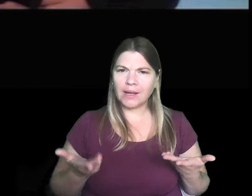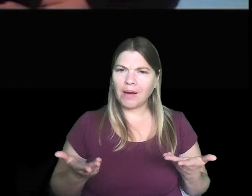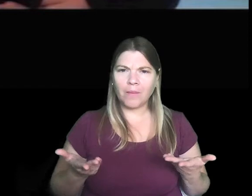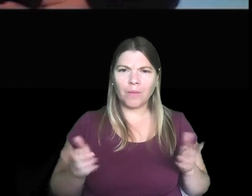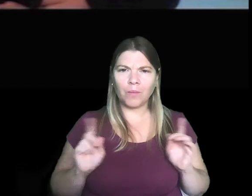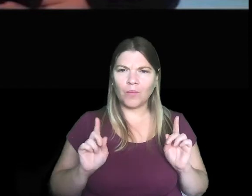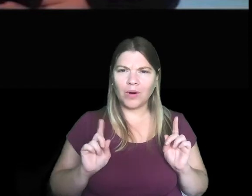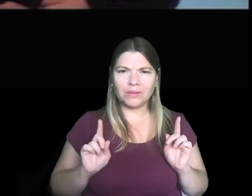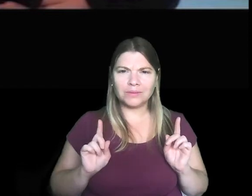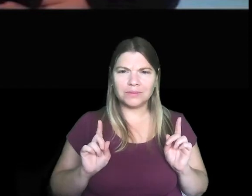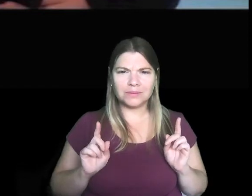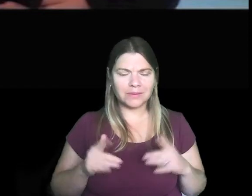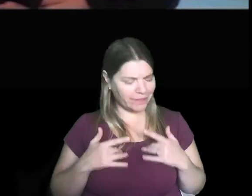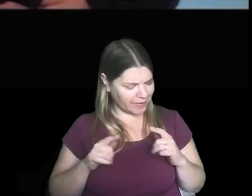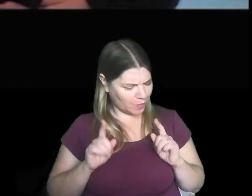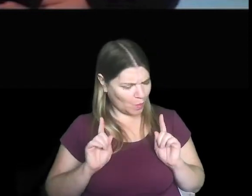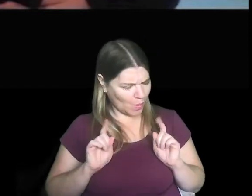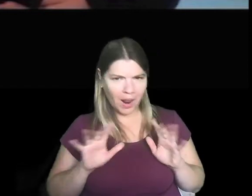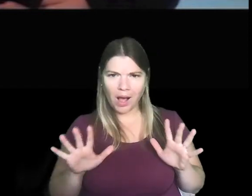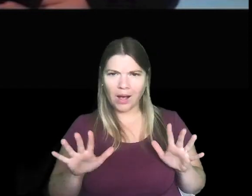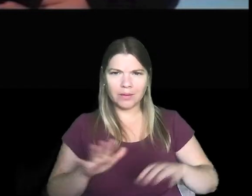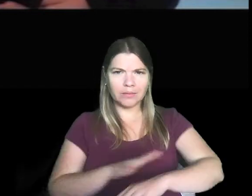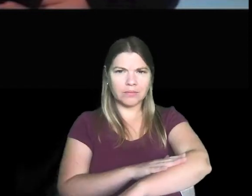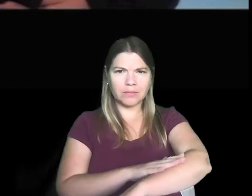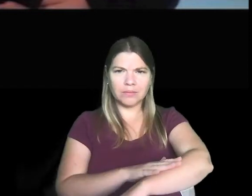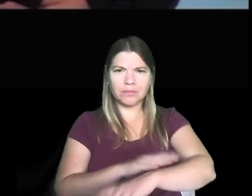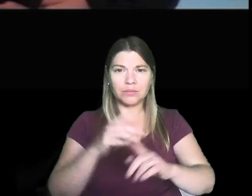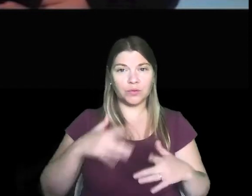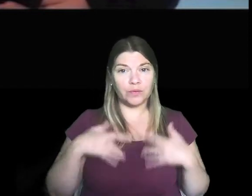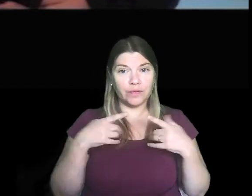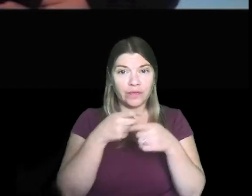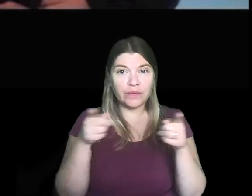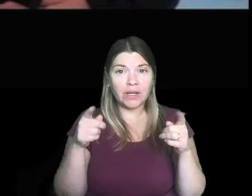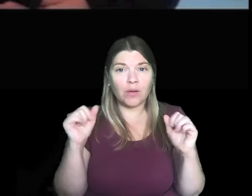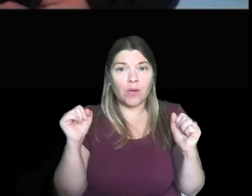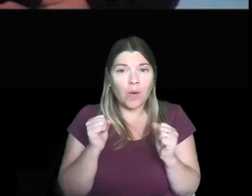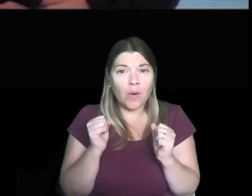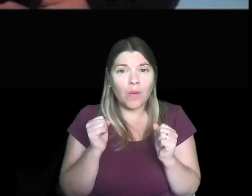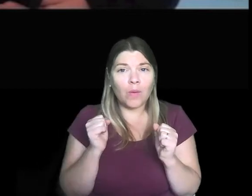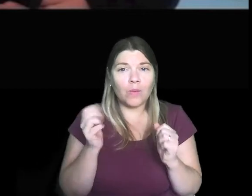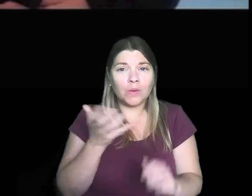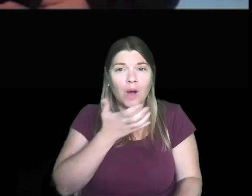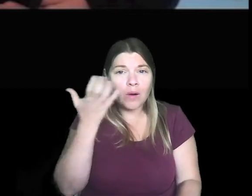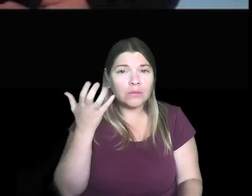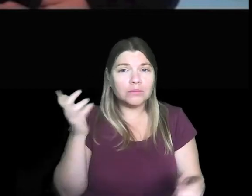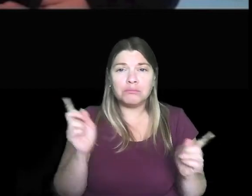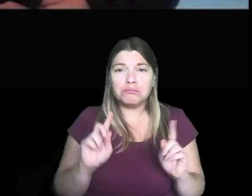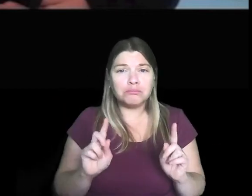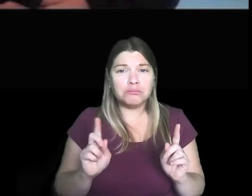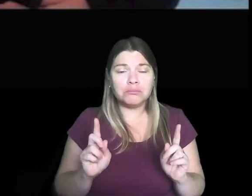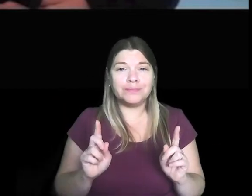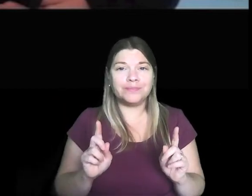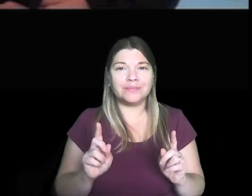What do you notice? What temperature do you feel? If it was emanating